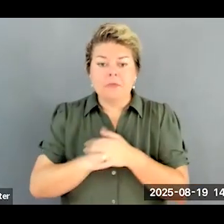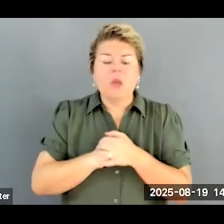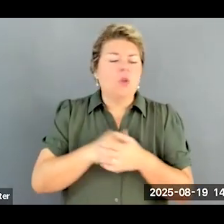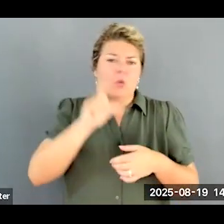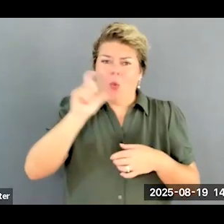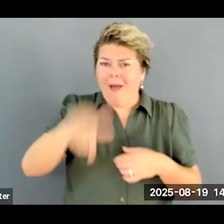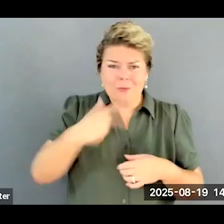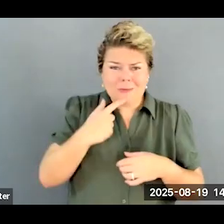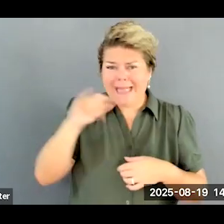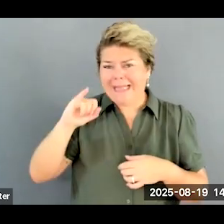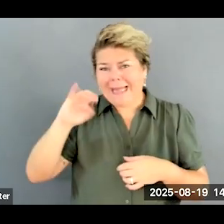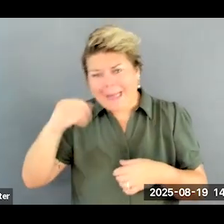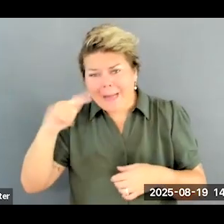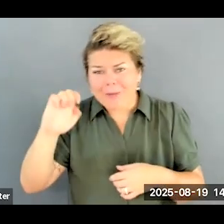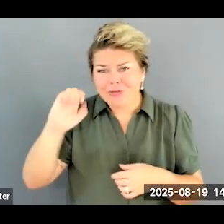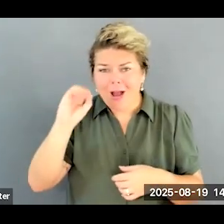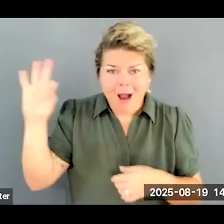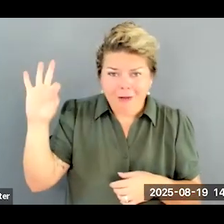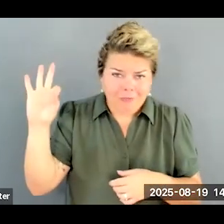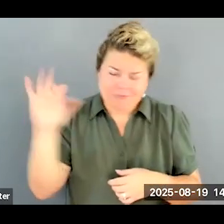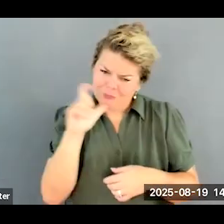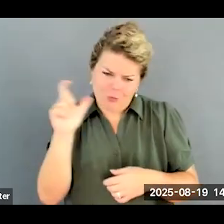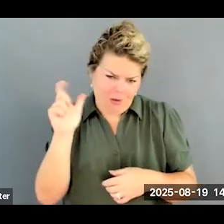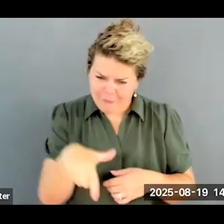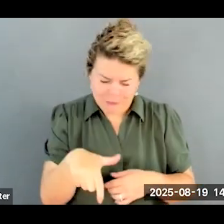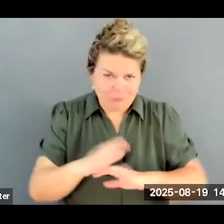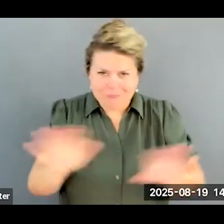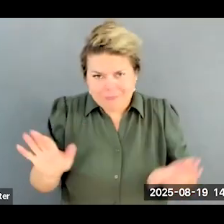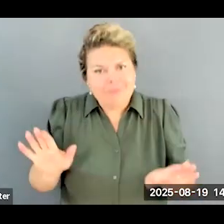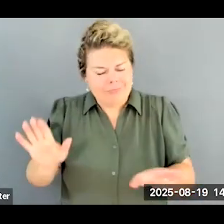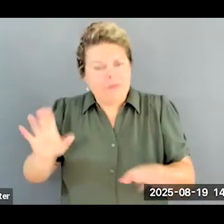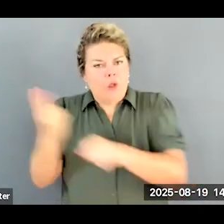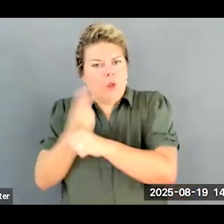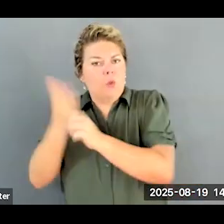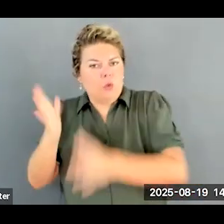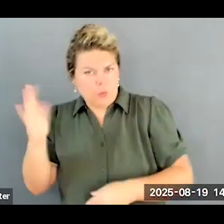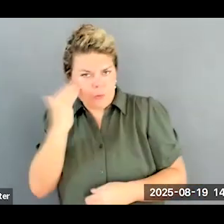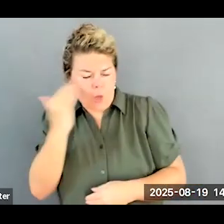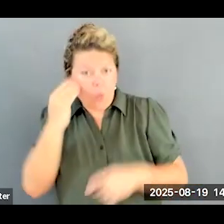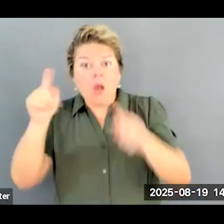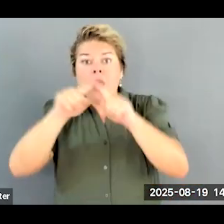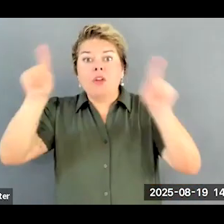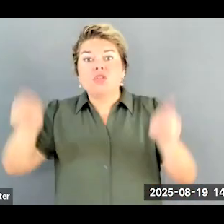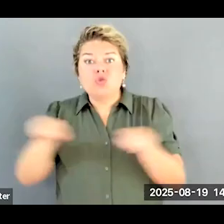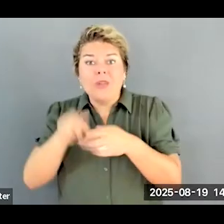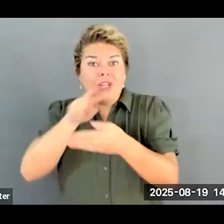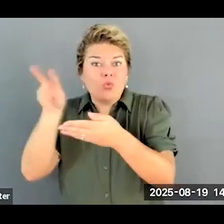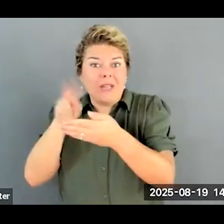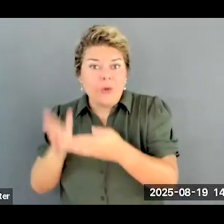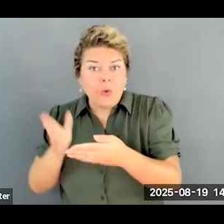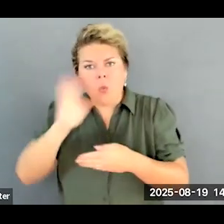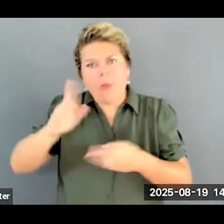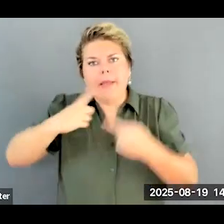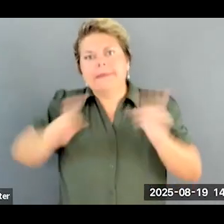of in front of your alt text, as I said earlier, for the user to know it's an image. Screen readers are going to announce that it's an